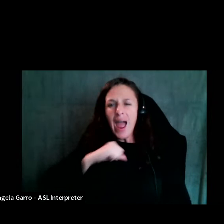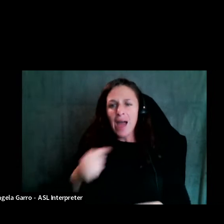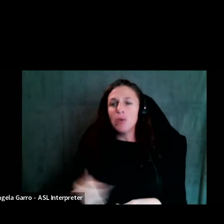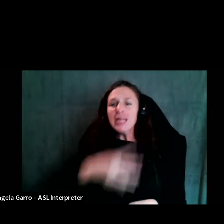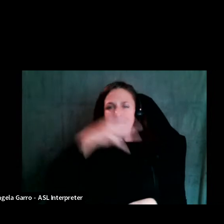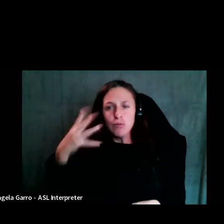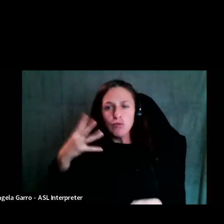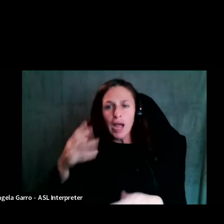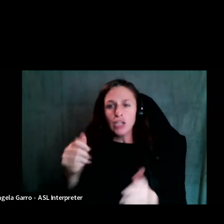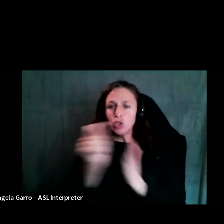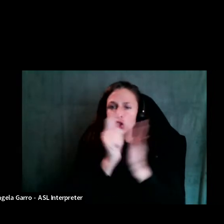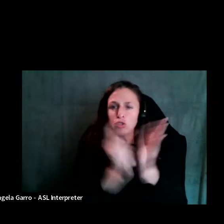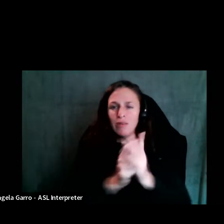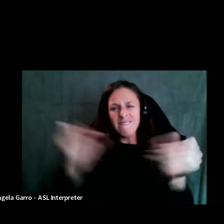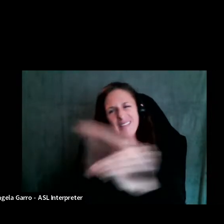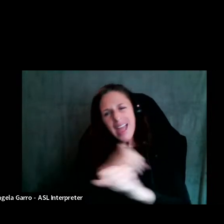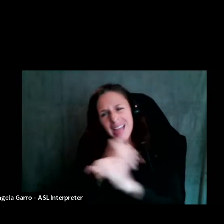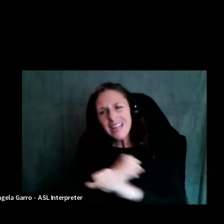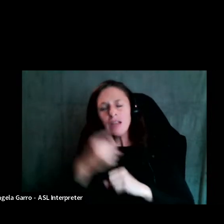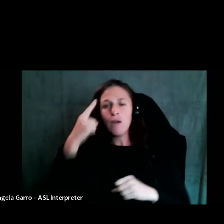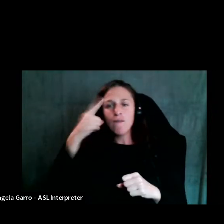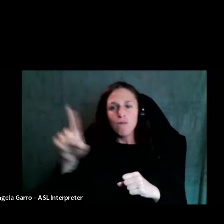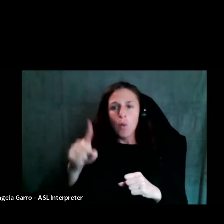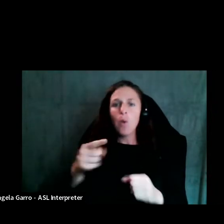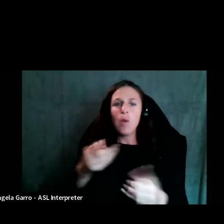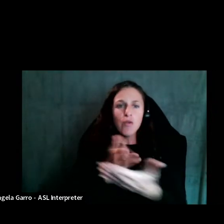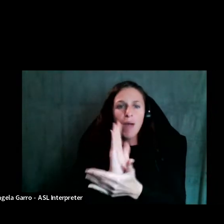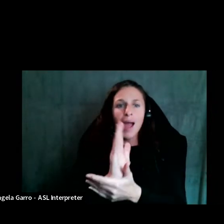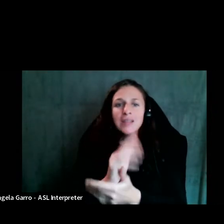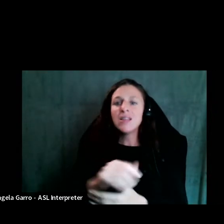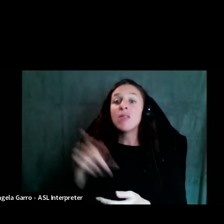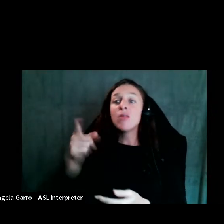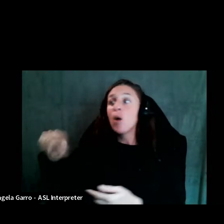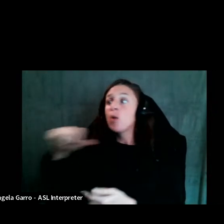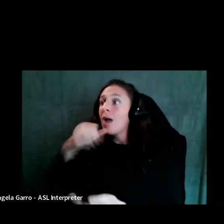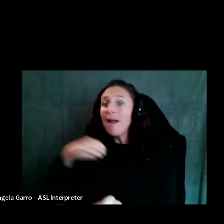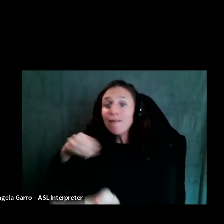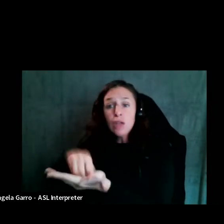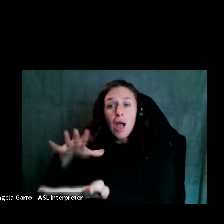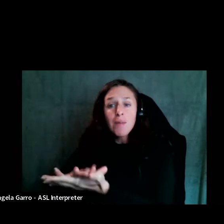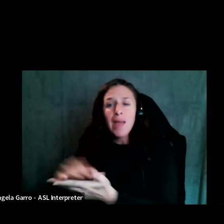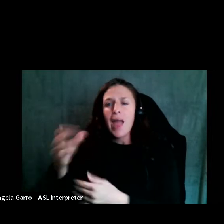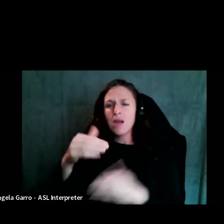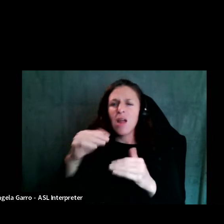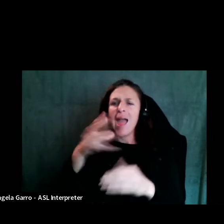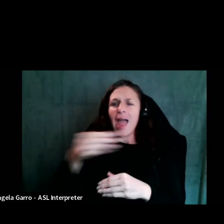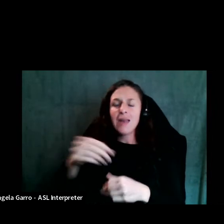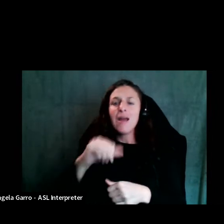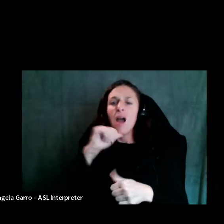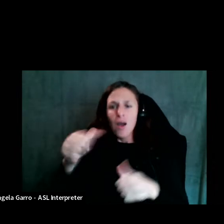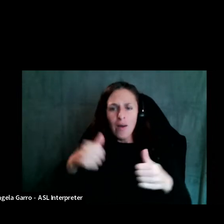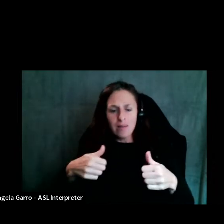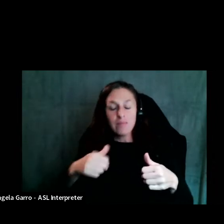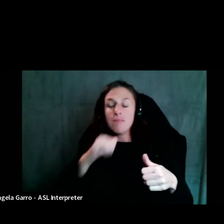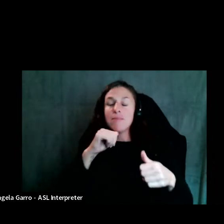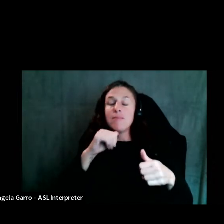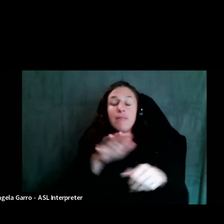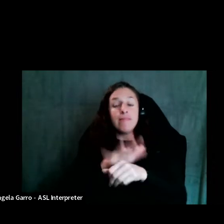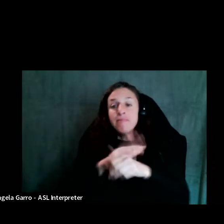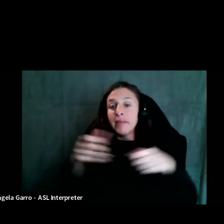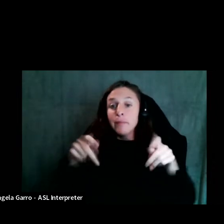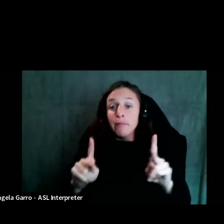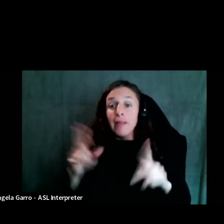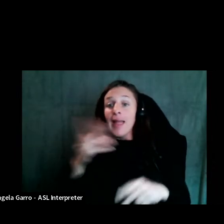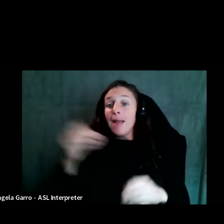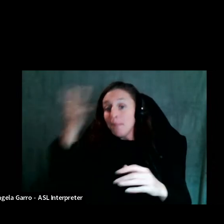fighting for the rights of the undocumented and for the underprivileged. It is because of teachers like them that